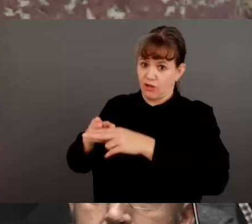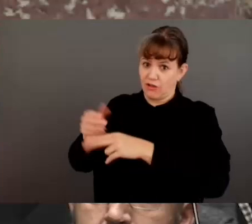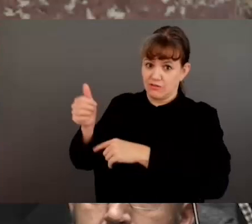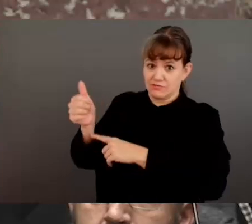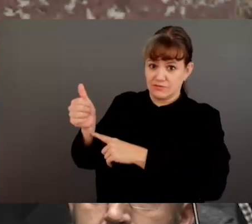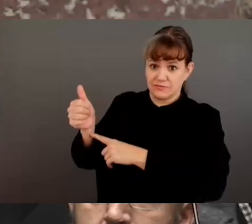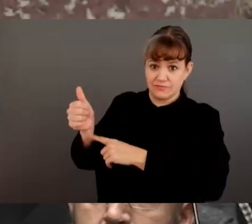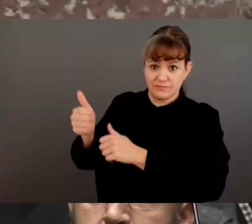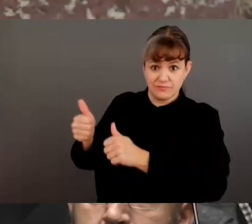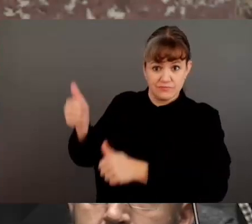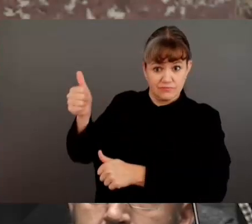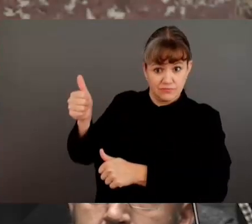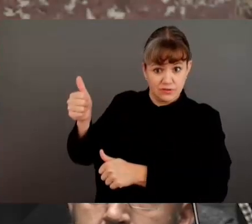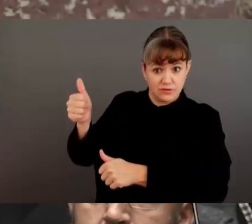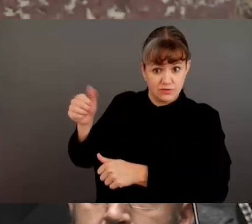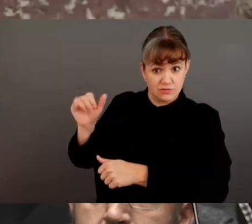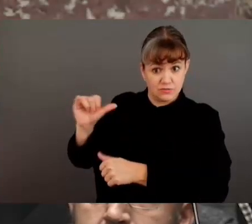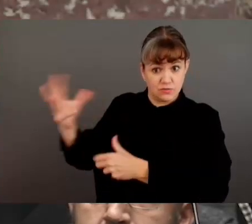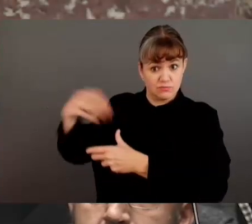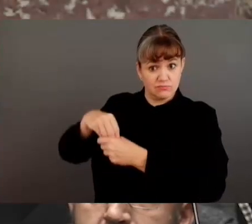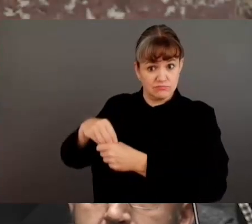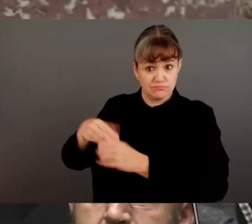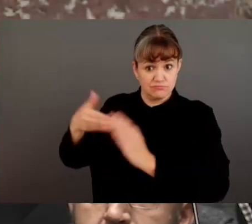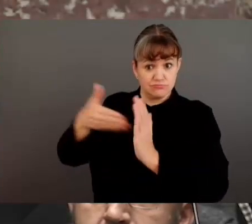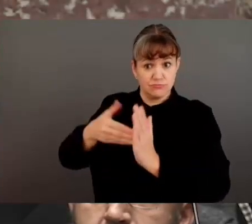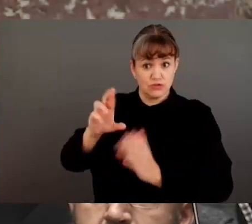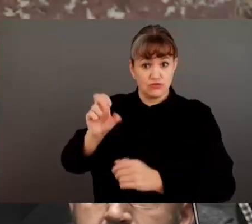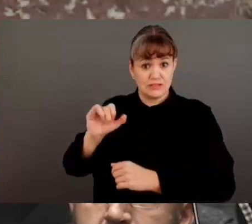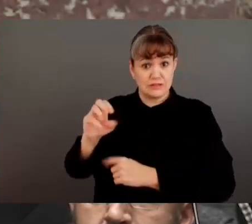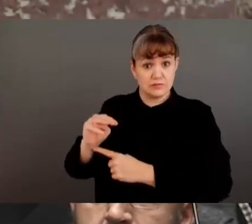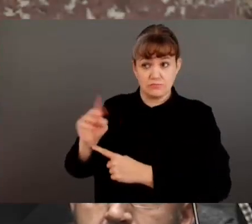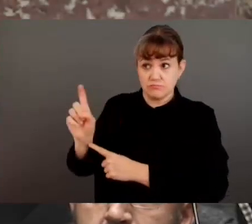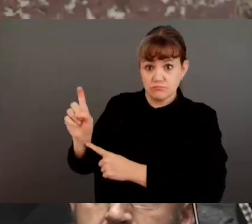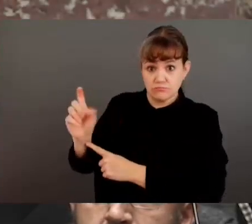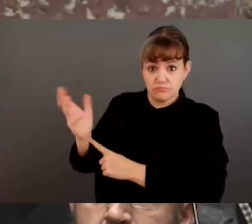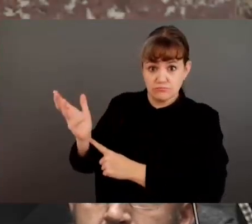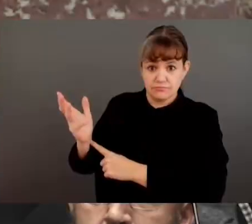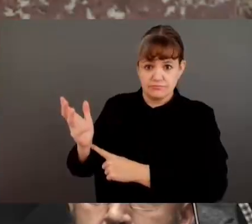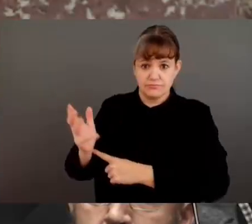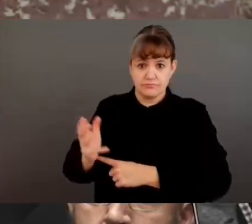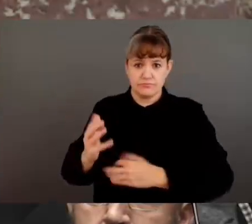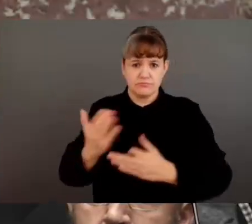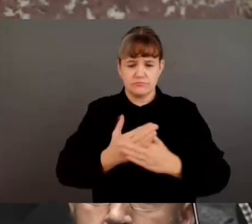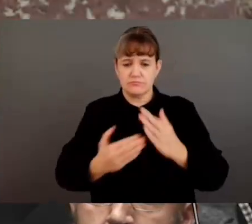Shh, members, no crosstalk. Member has the floor.